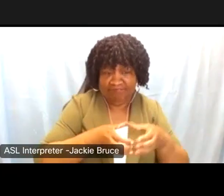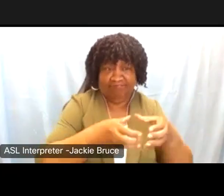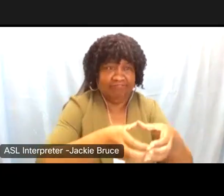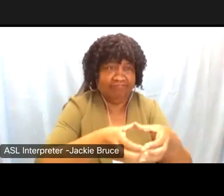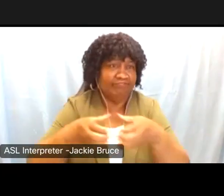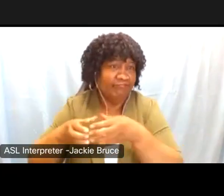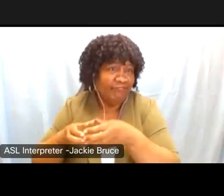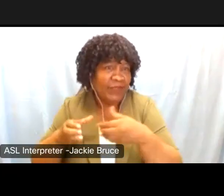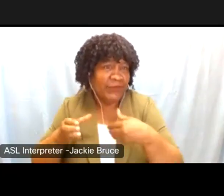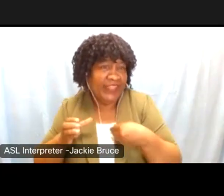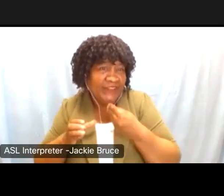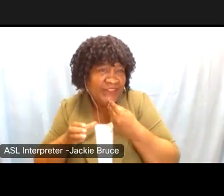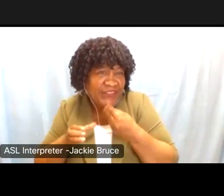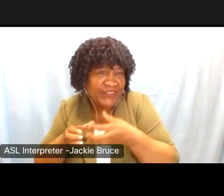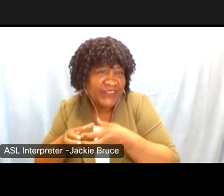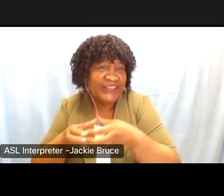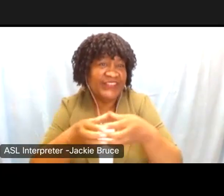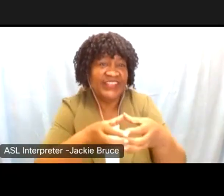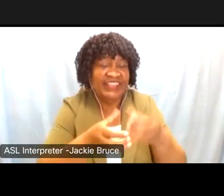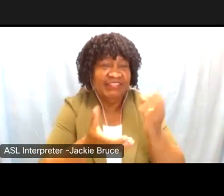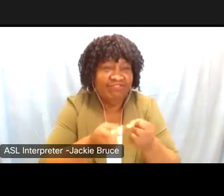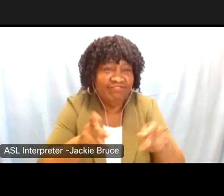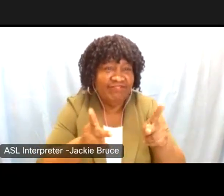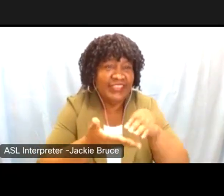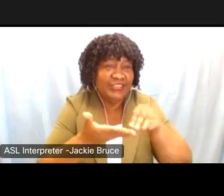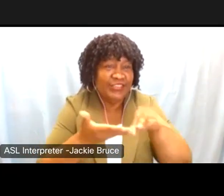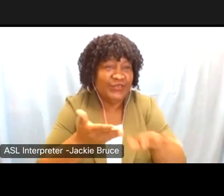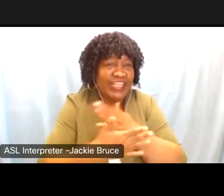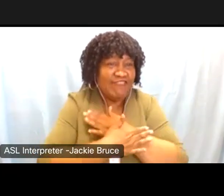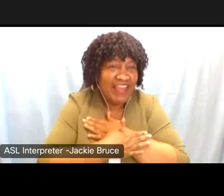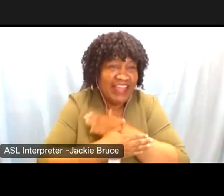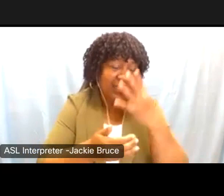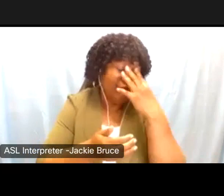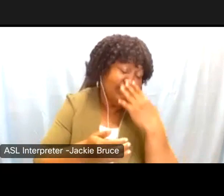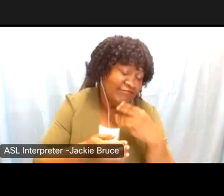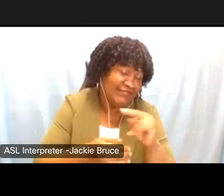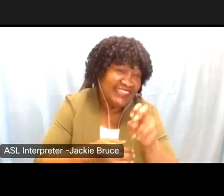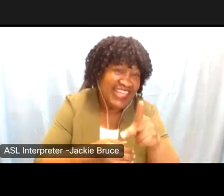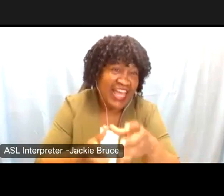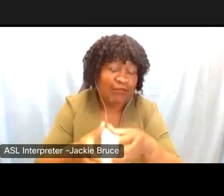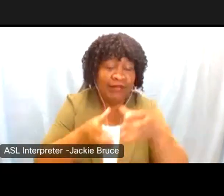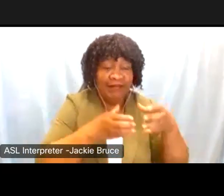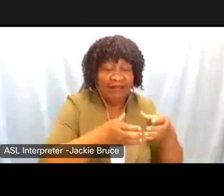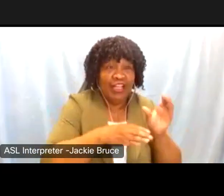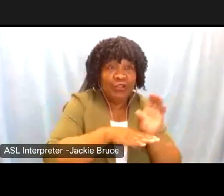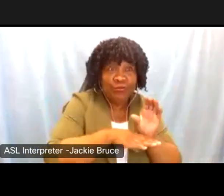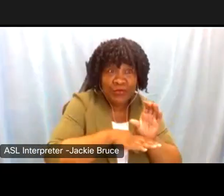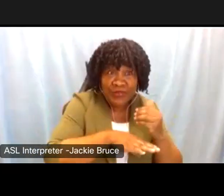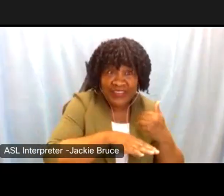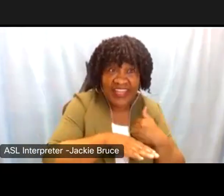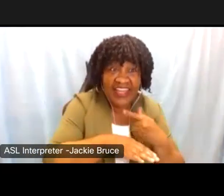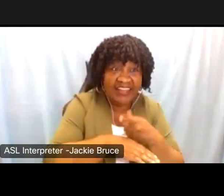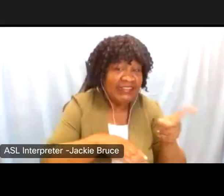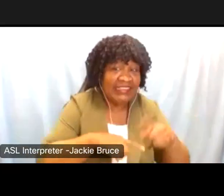where we have food, where we have an opportunity for students to rest, take a nap, where we have computers for those who